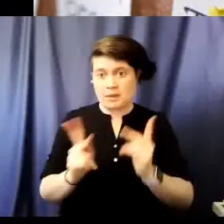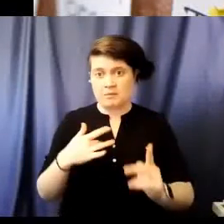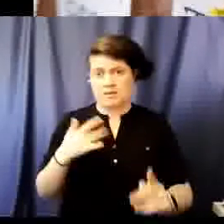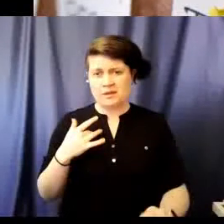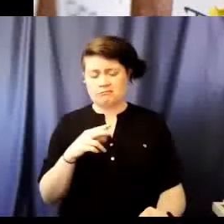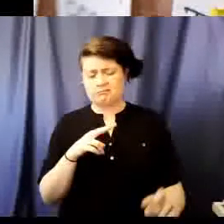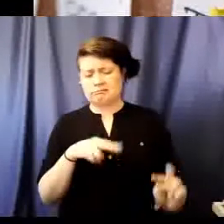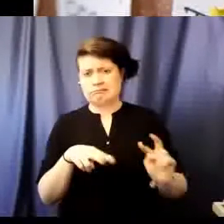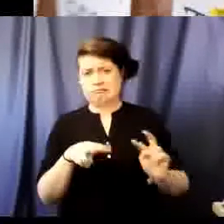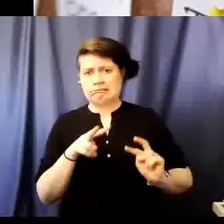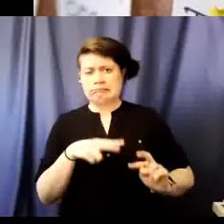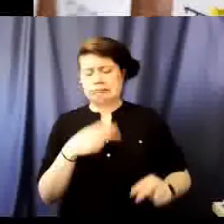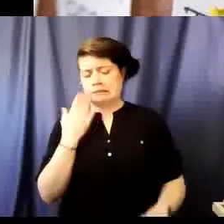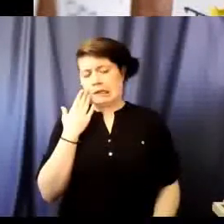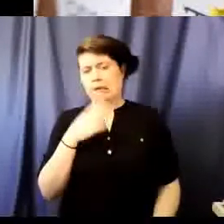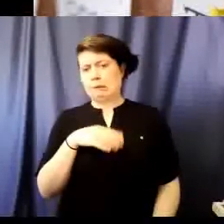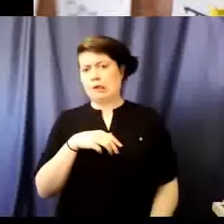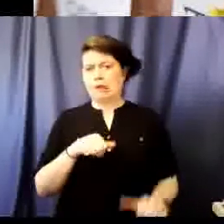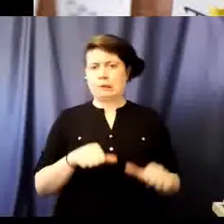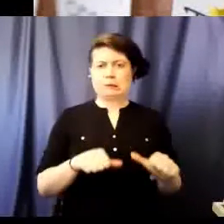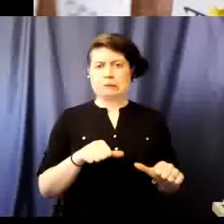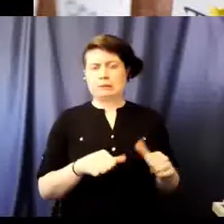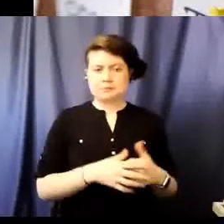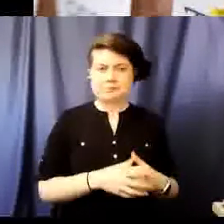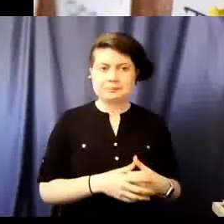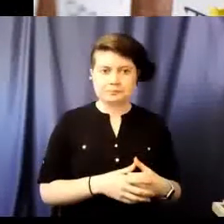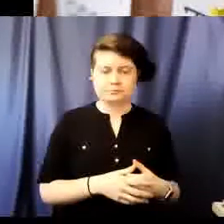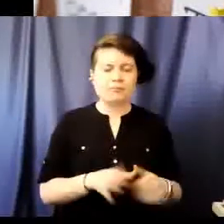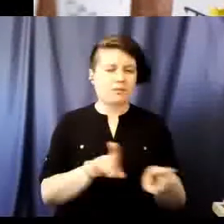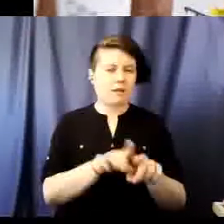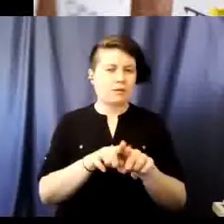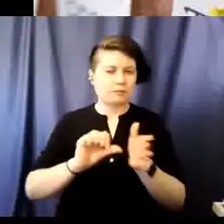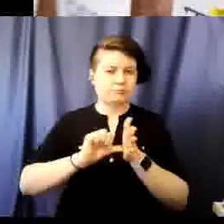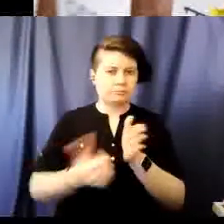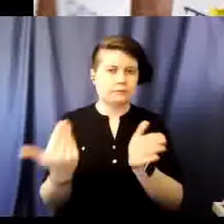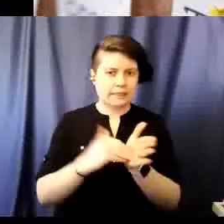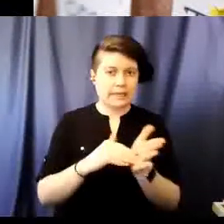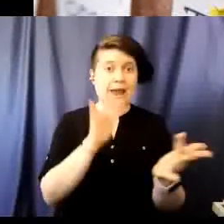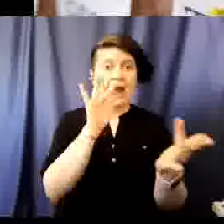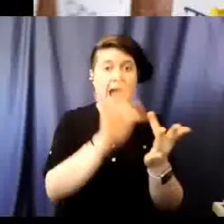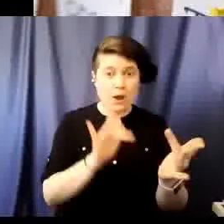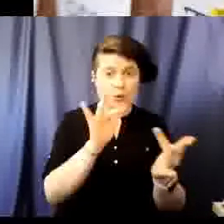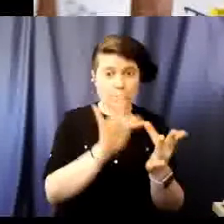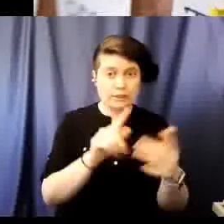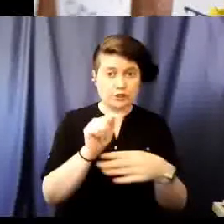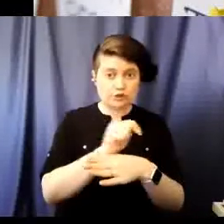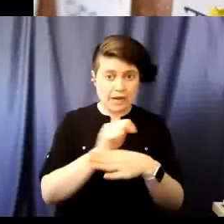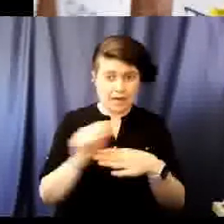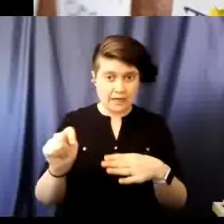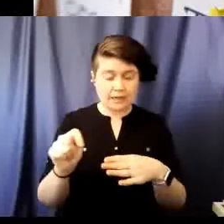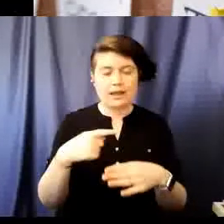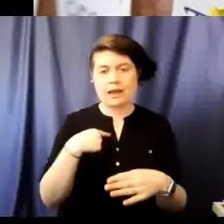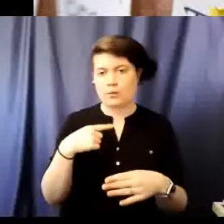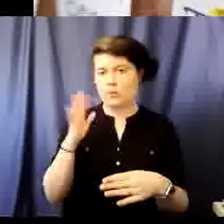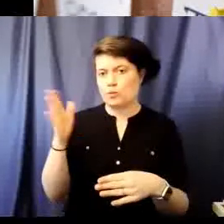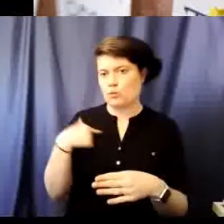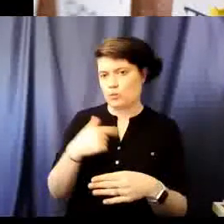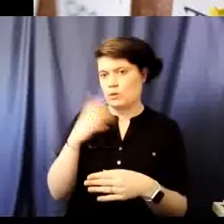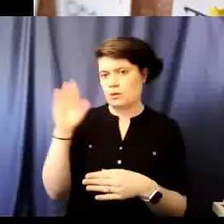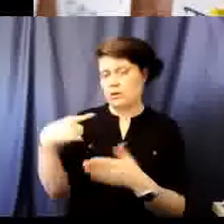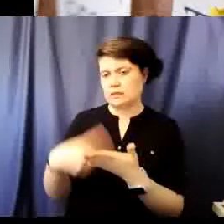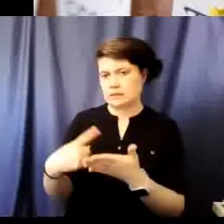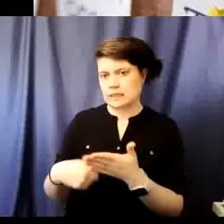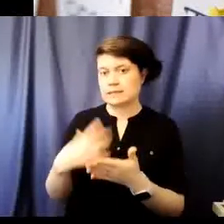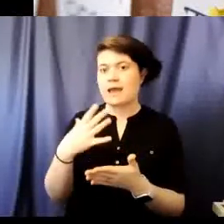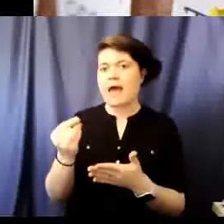of. And I will also say this again in the outreach training, and I'm sure Doreen will reference it in the facilitation training